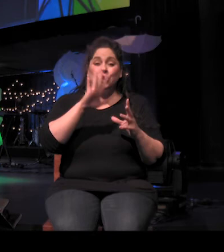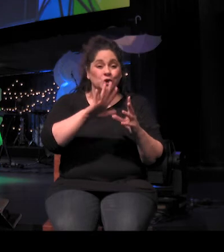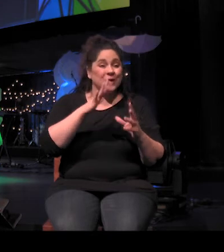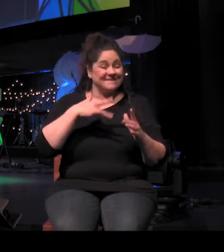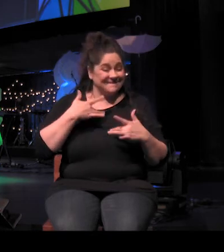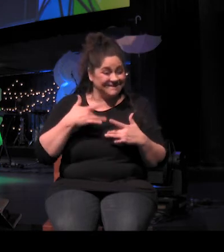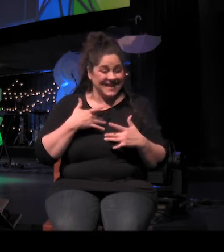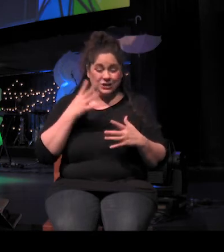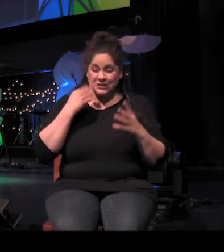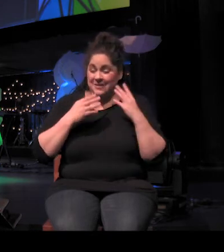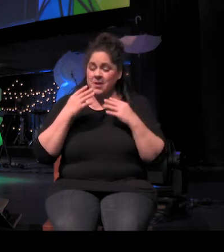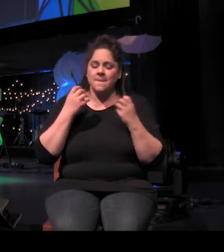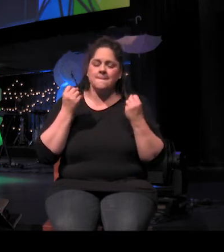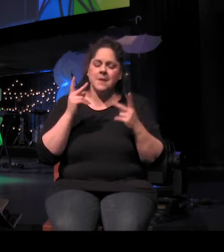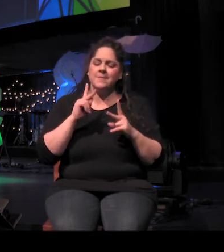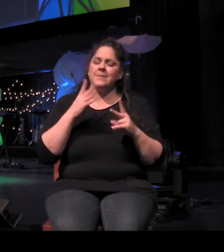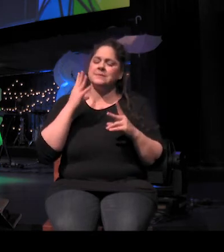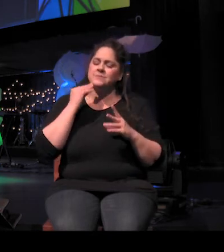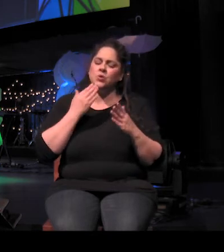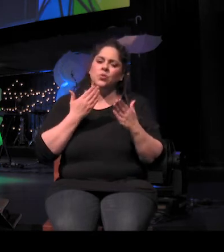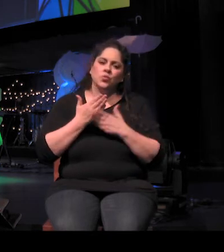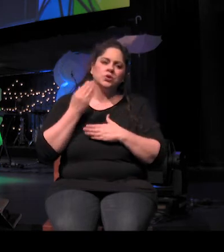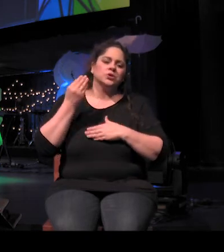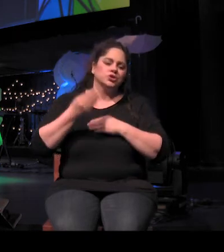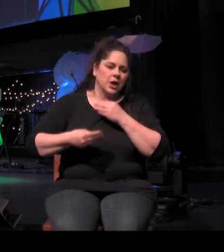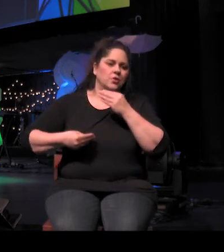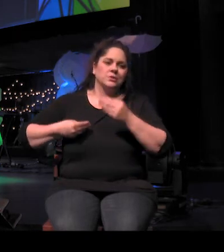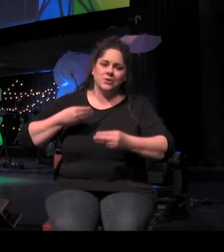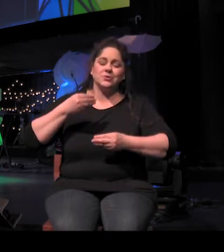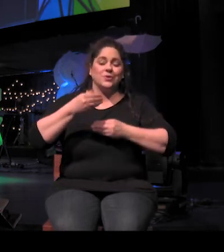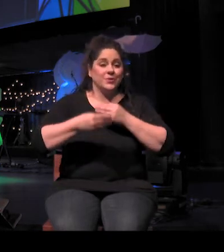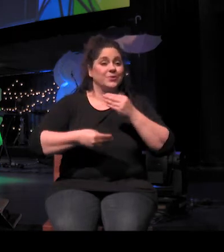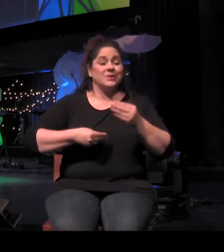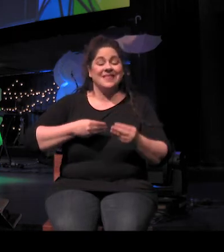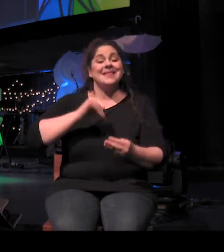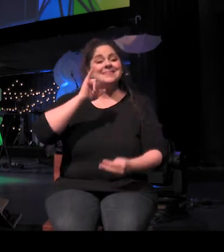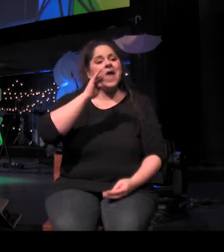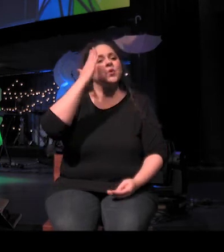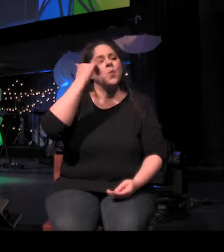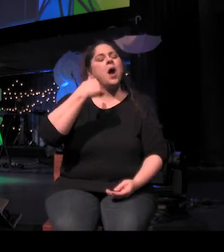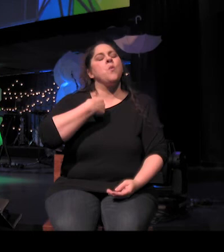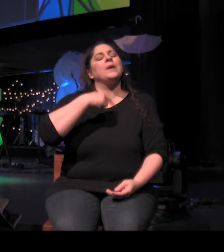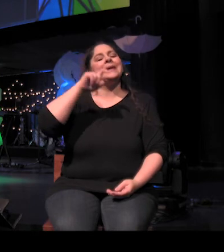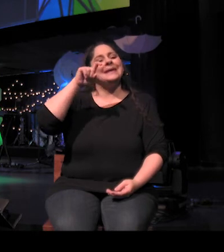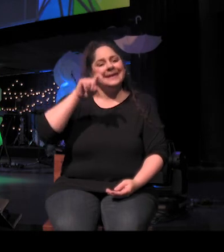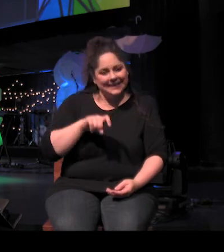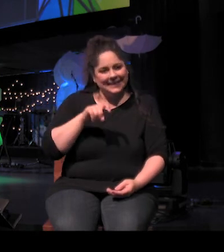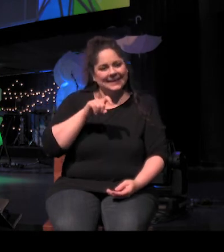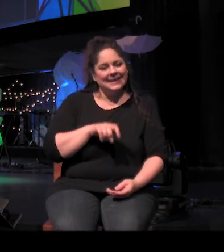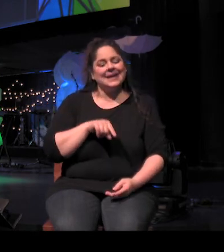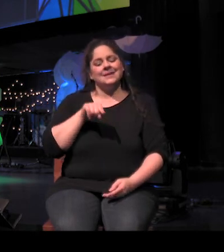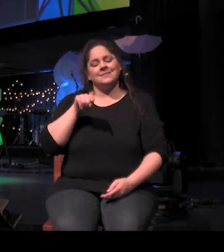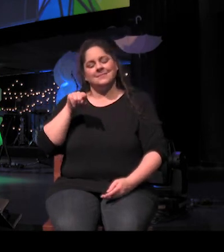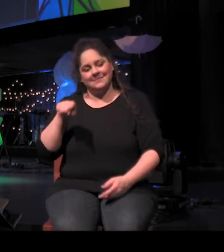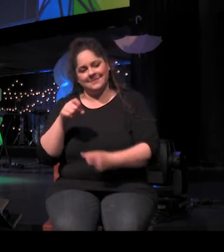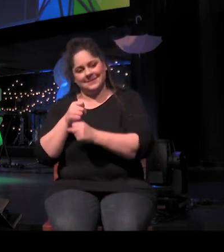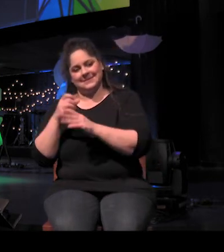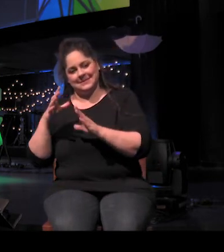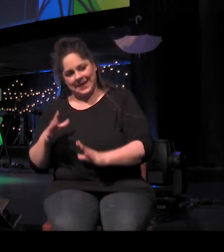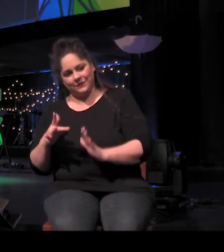have experienced for generations, and this is why we need a shepherd. It's why we need a savior.